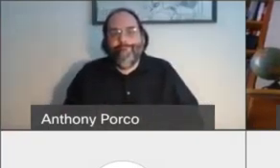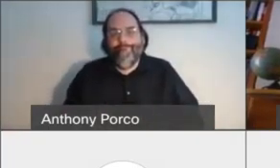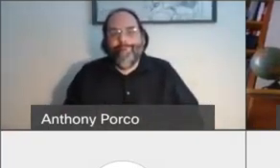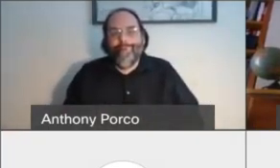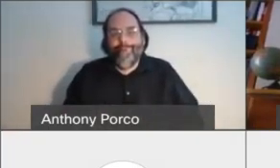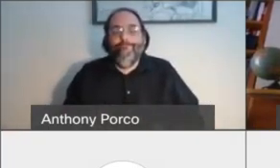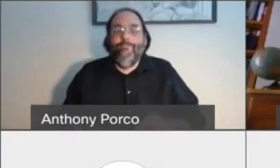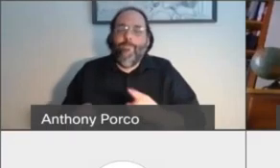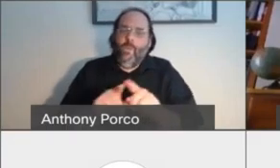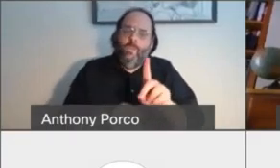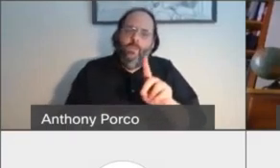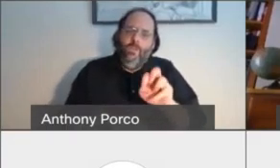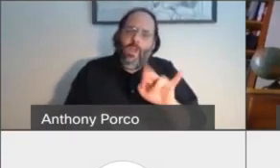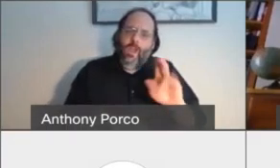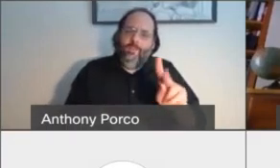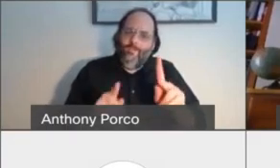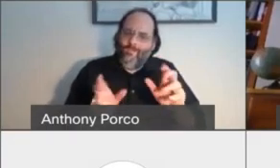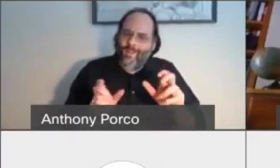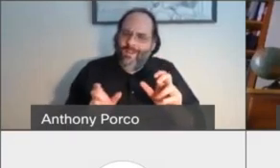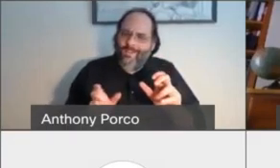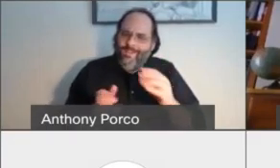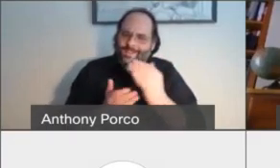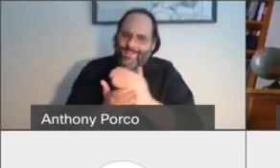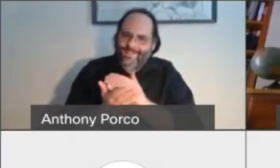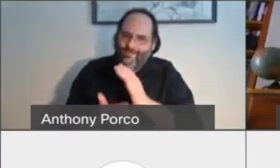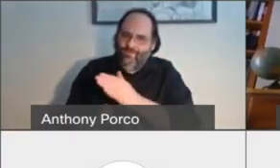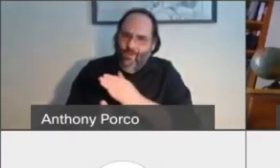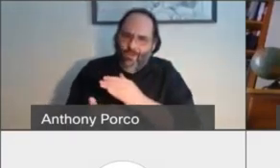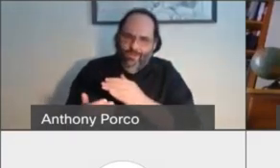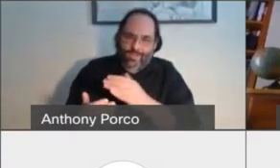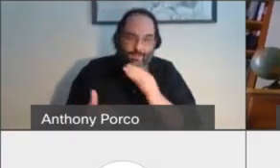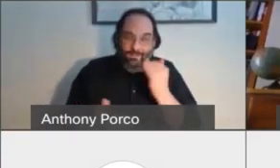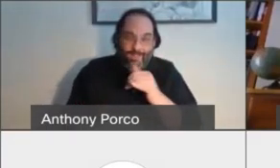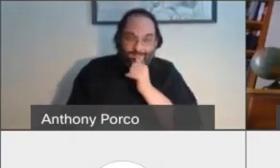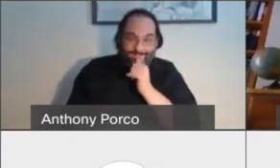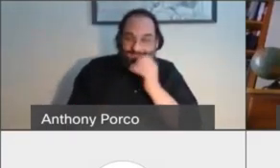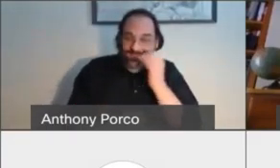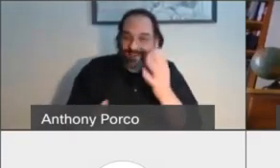And Derek, people want your playlist. I don't know if that's proprietary.